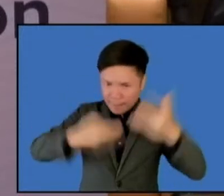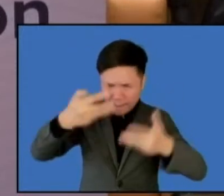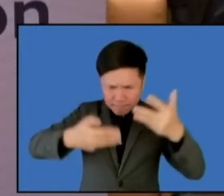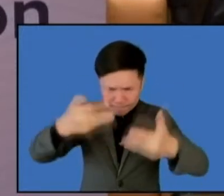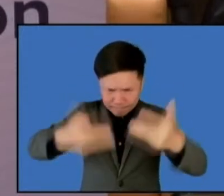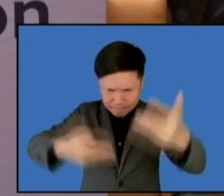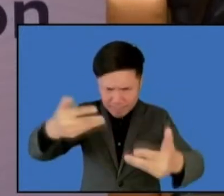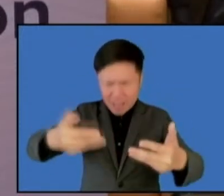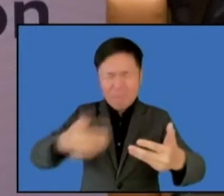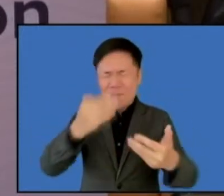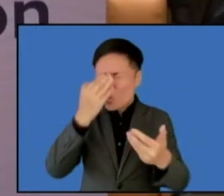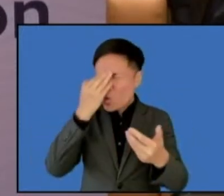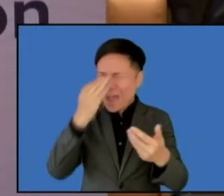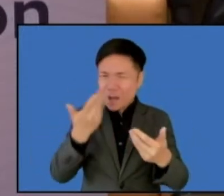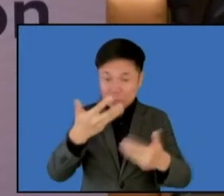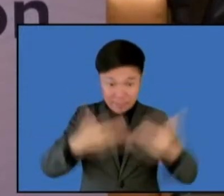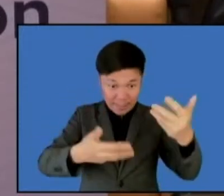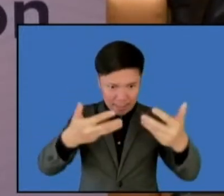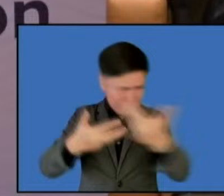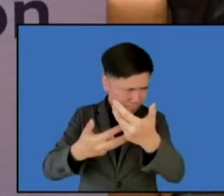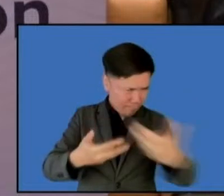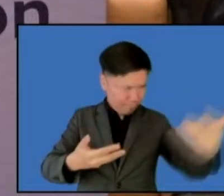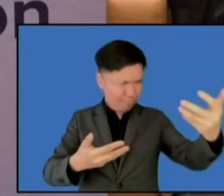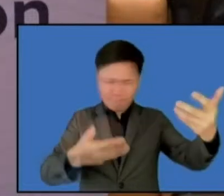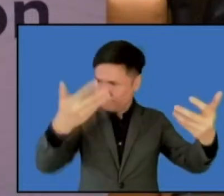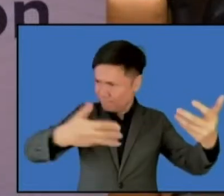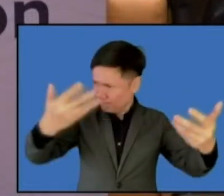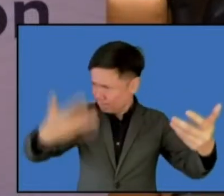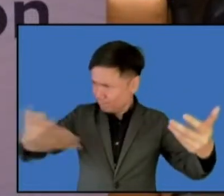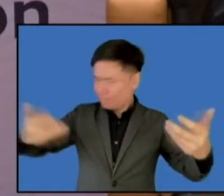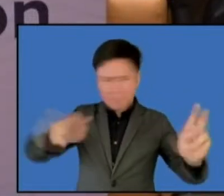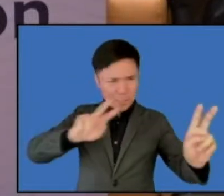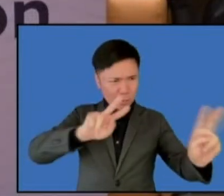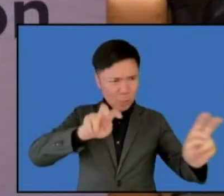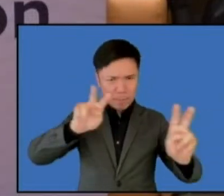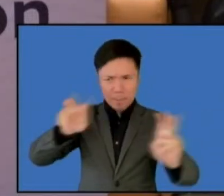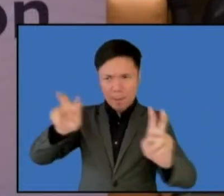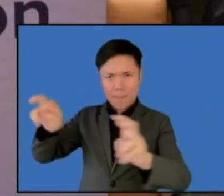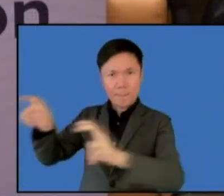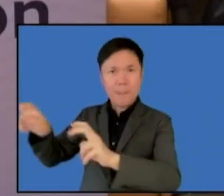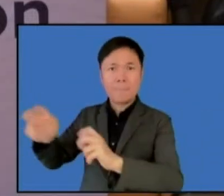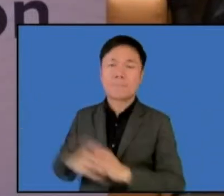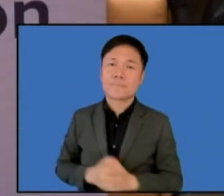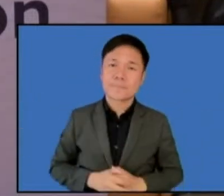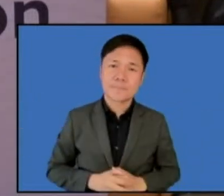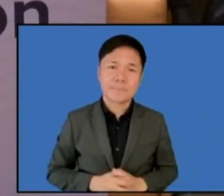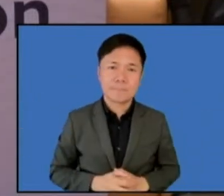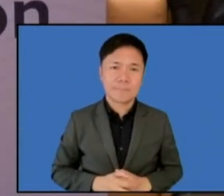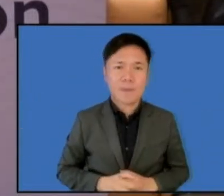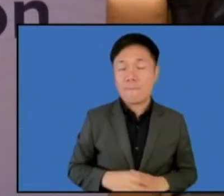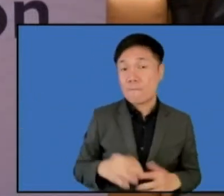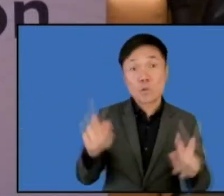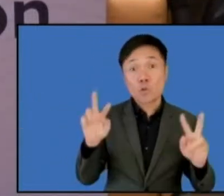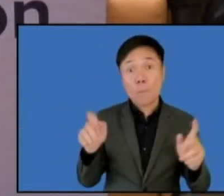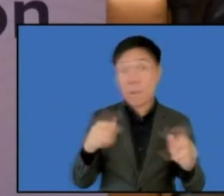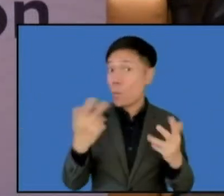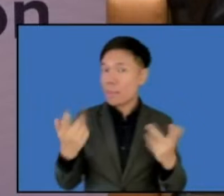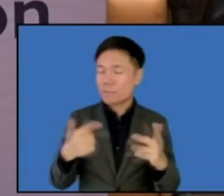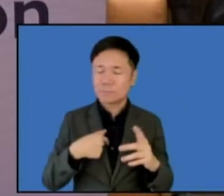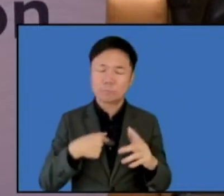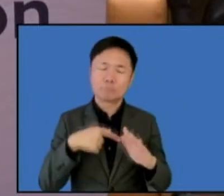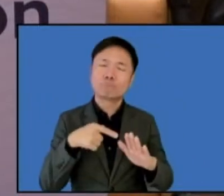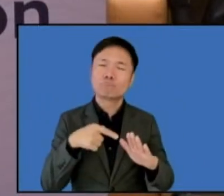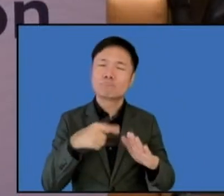of disaggregated data. Among them, disaggregation by migratory status. So